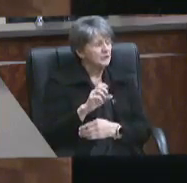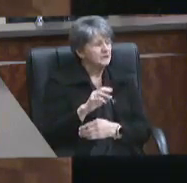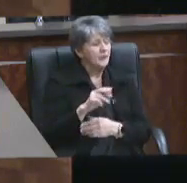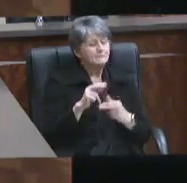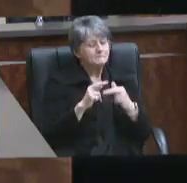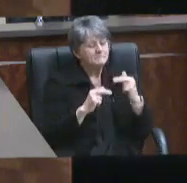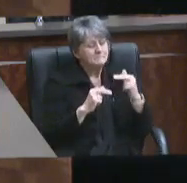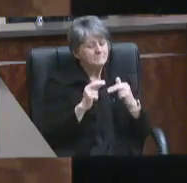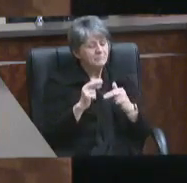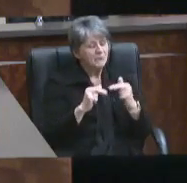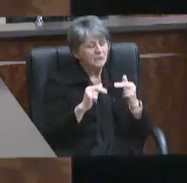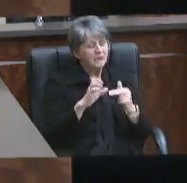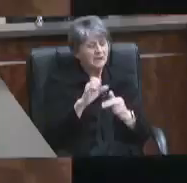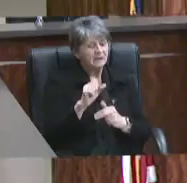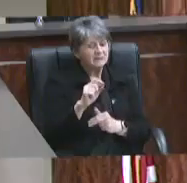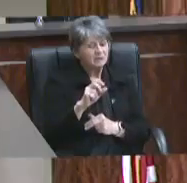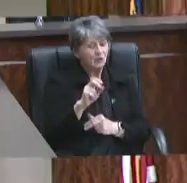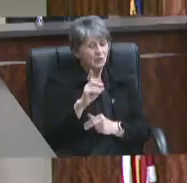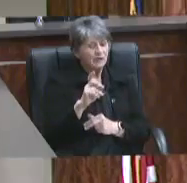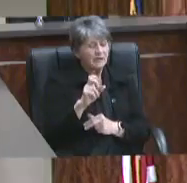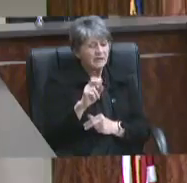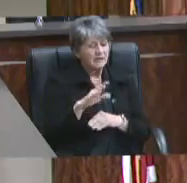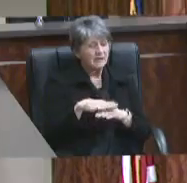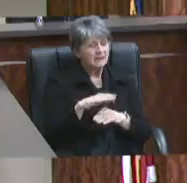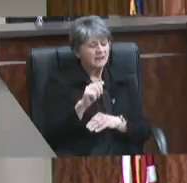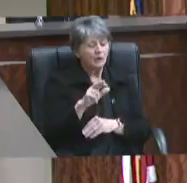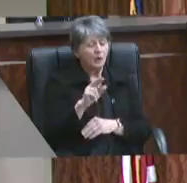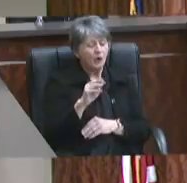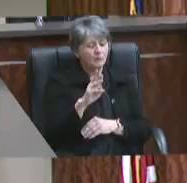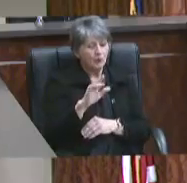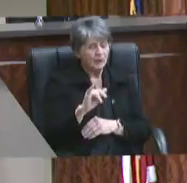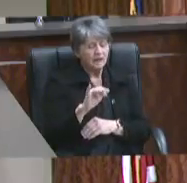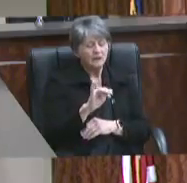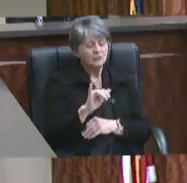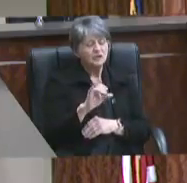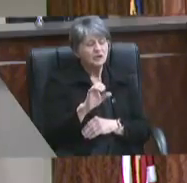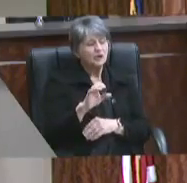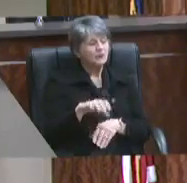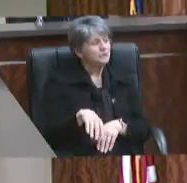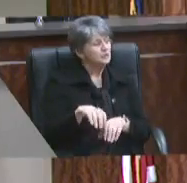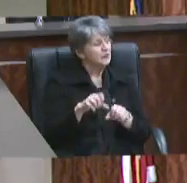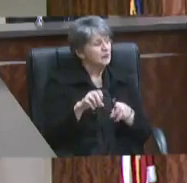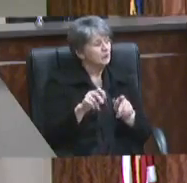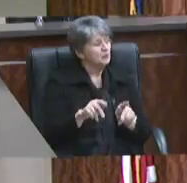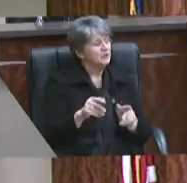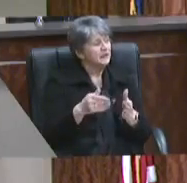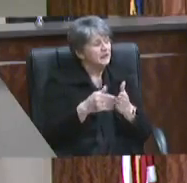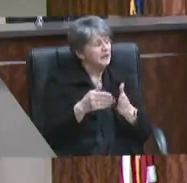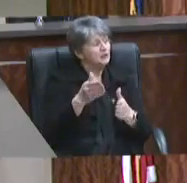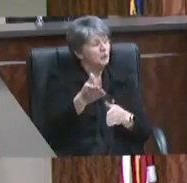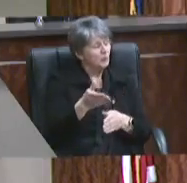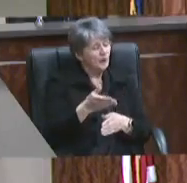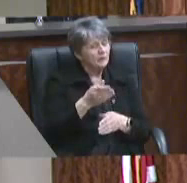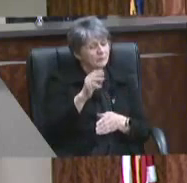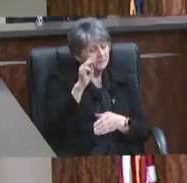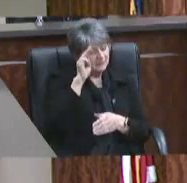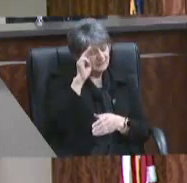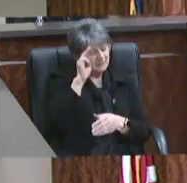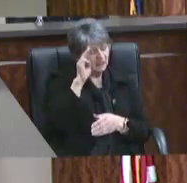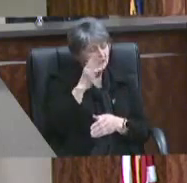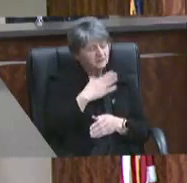down at the Armory. Let me also take the opportunity again to welcome the Boy Scouts. We appreciate you all being here.